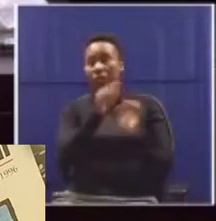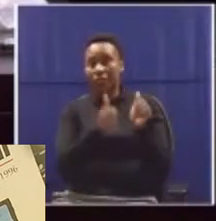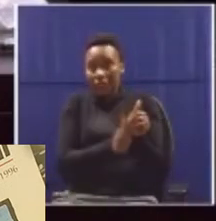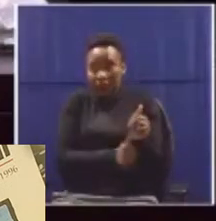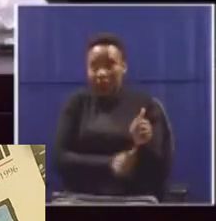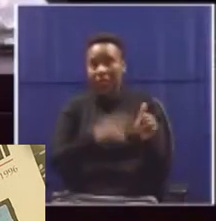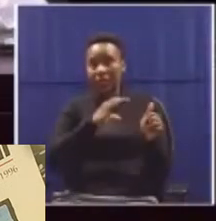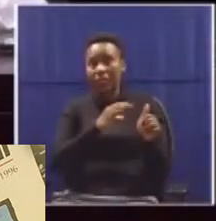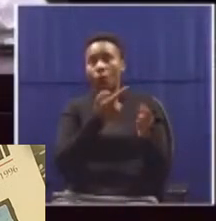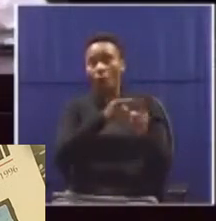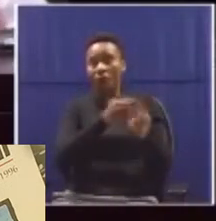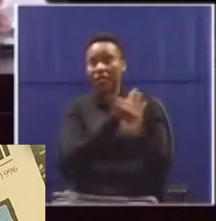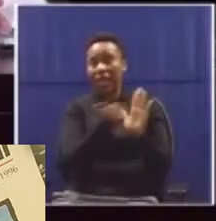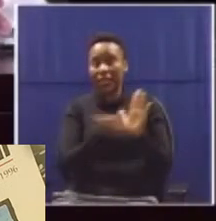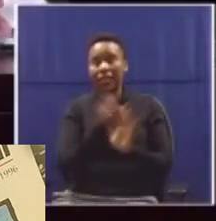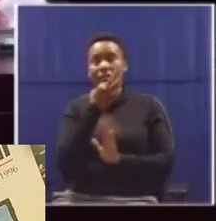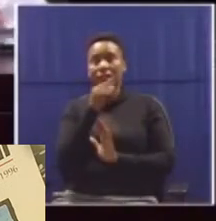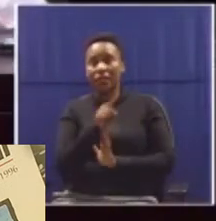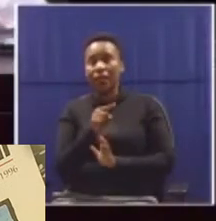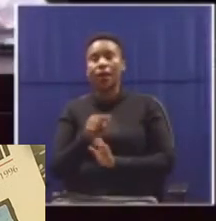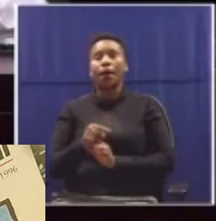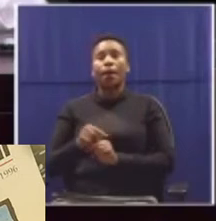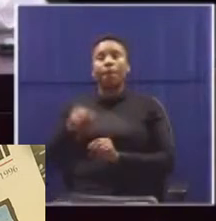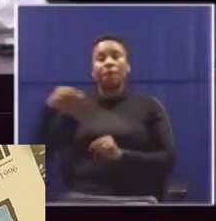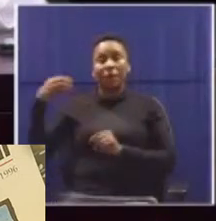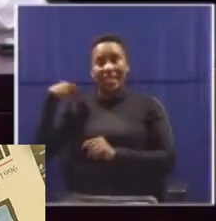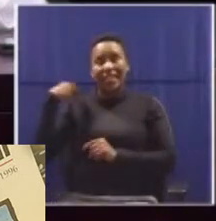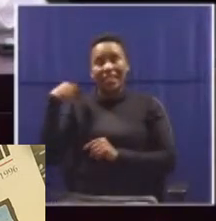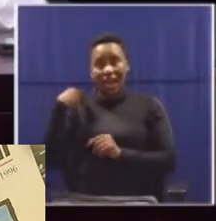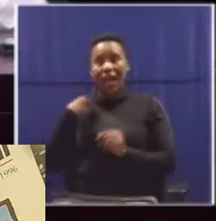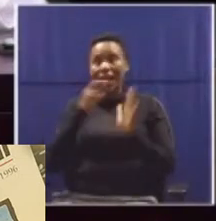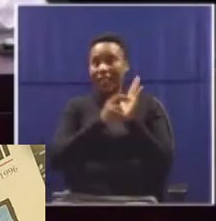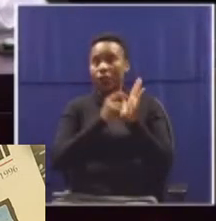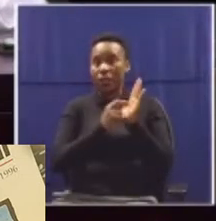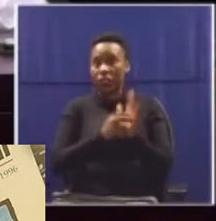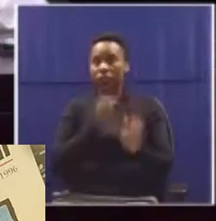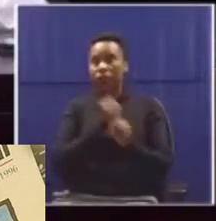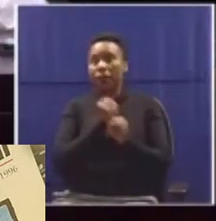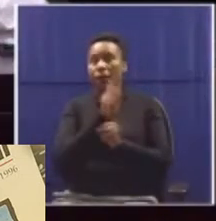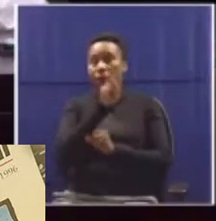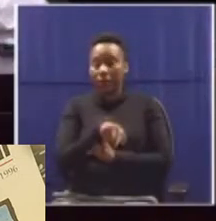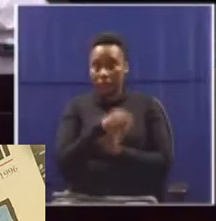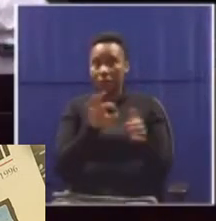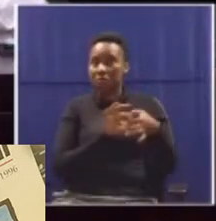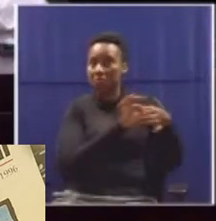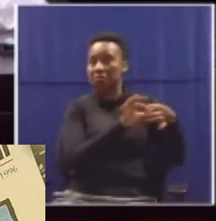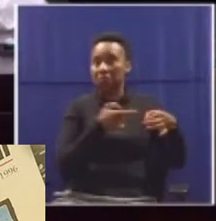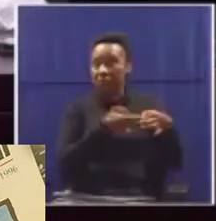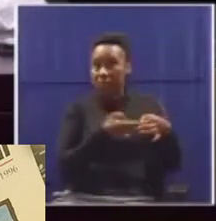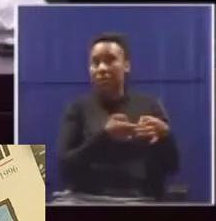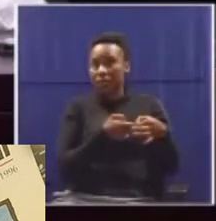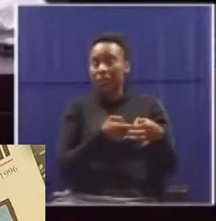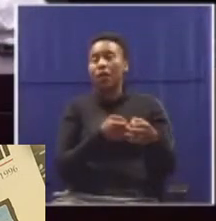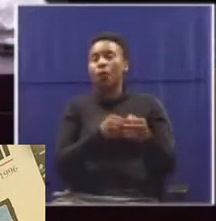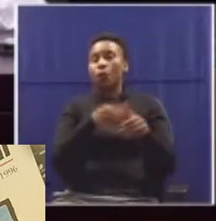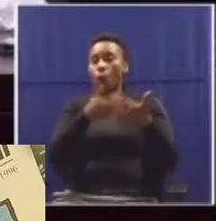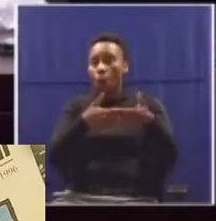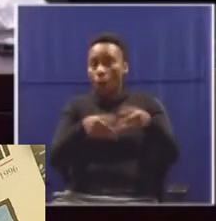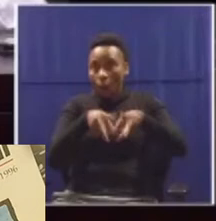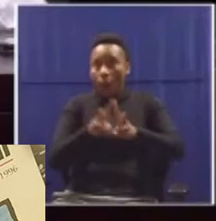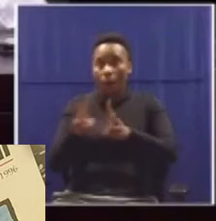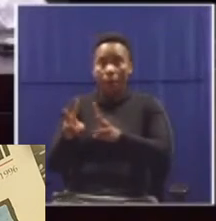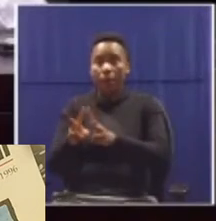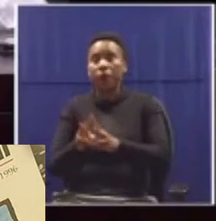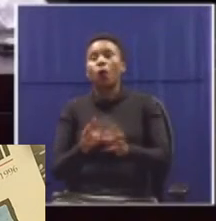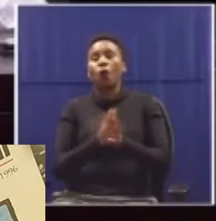provides that the minister must make regulations relating to amongst others a procedure for the election of